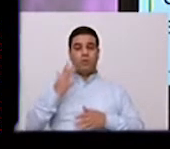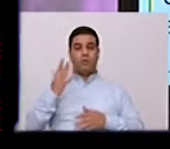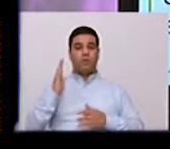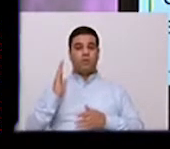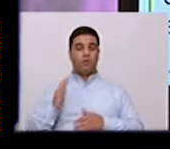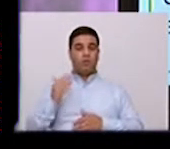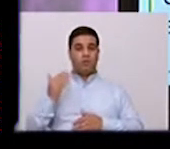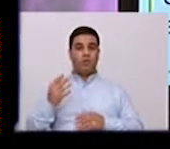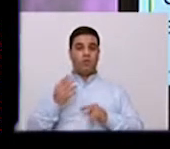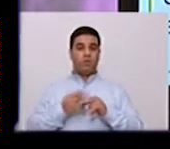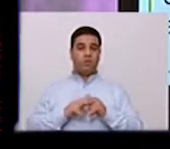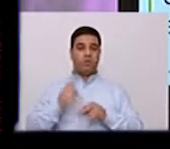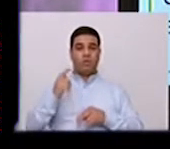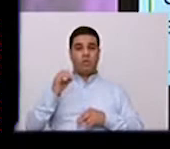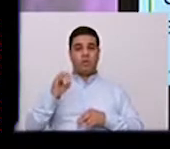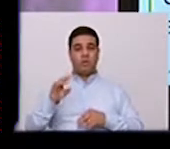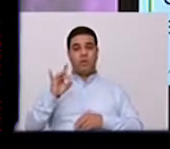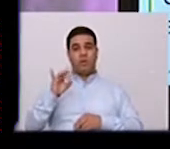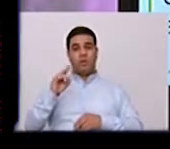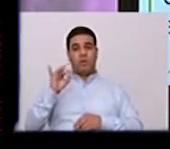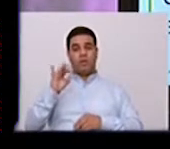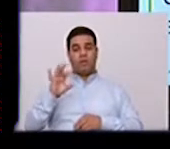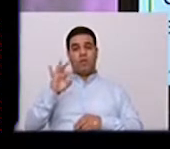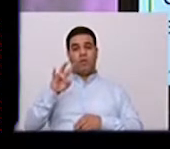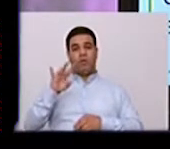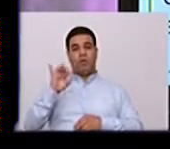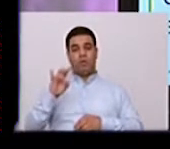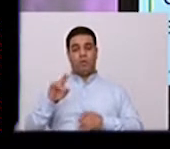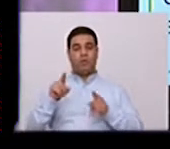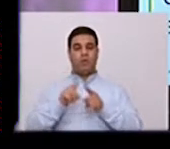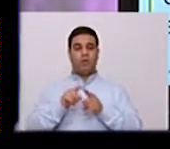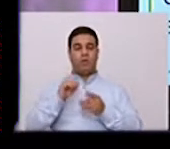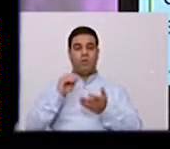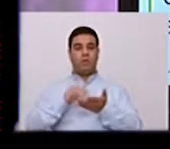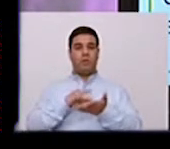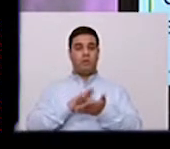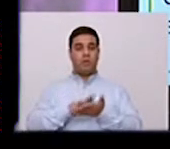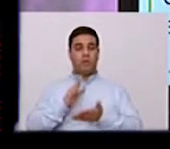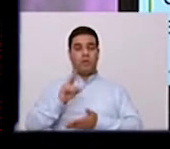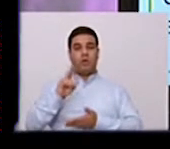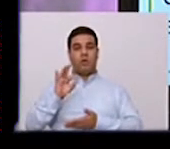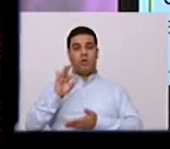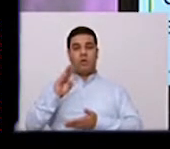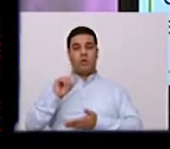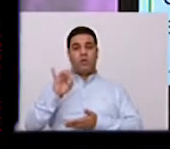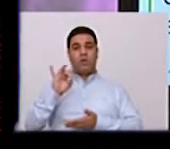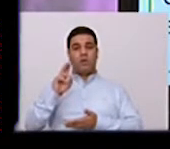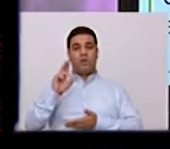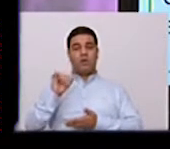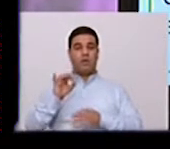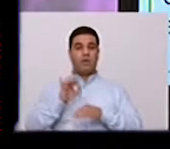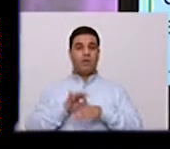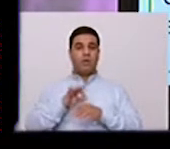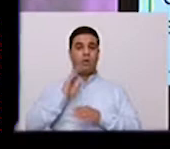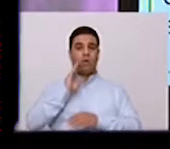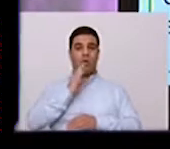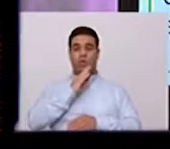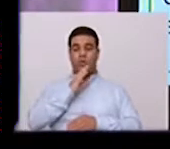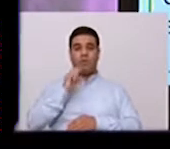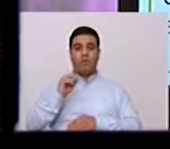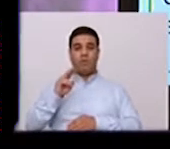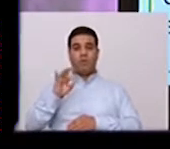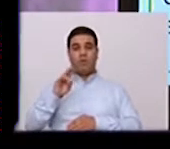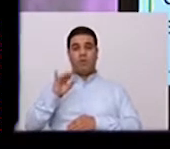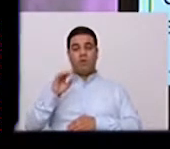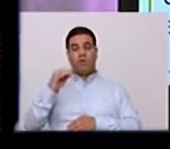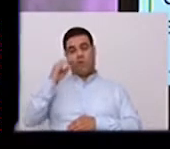bo'lishi shu genlarning retsessiv allelari bilan belgilanadi. Katarakta kasalligini onasidan va